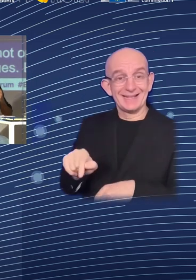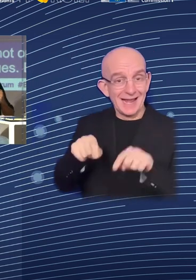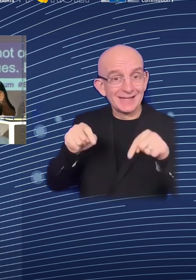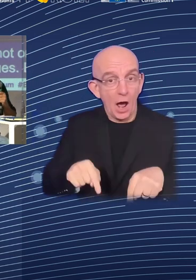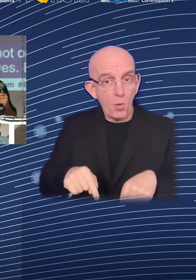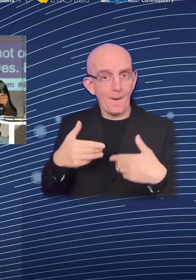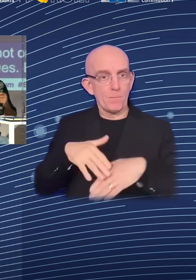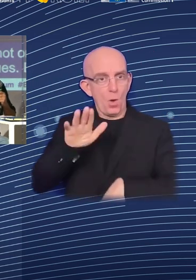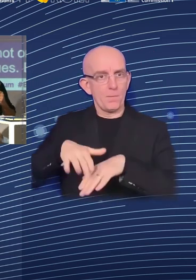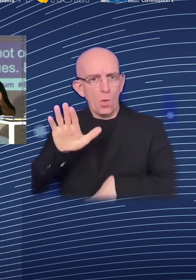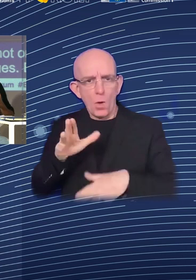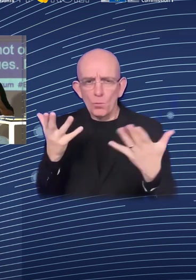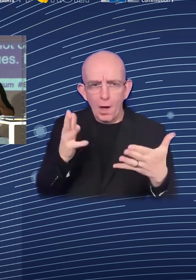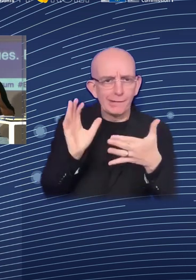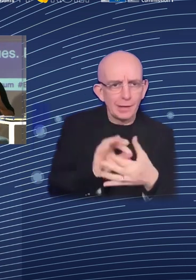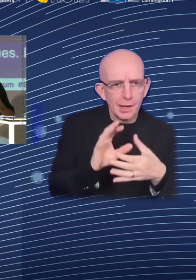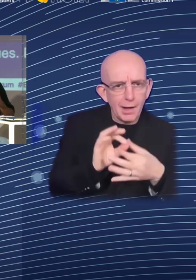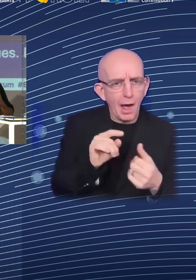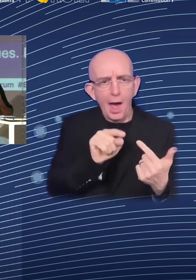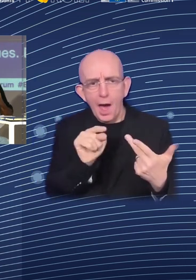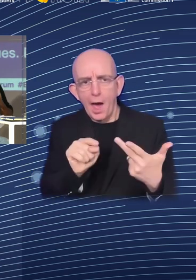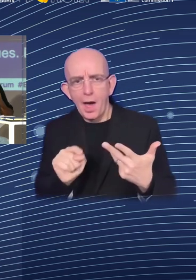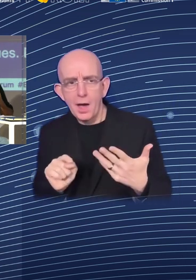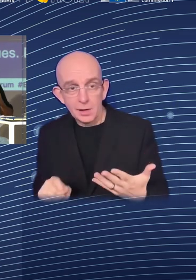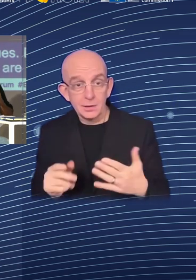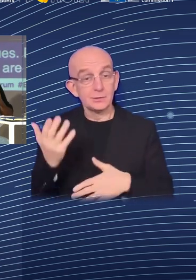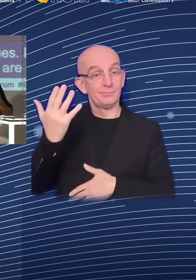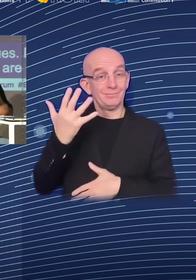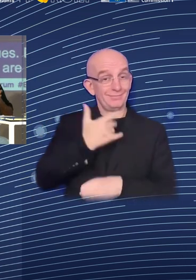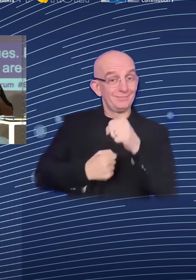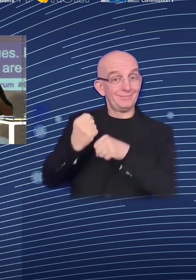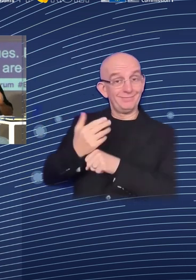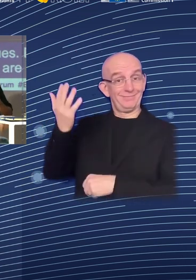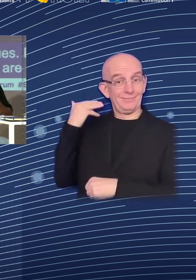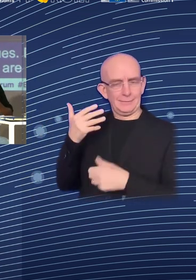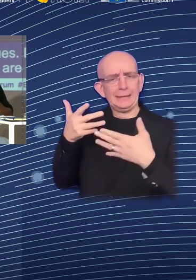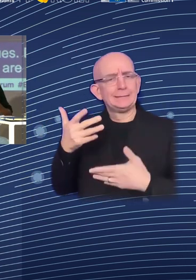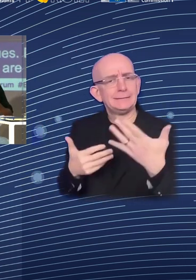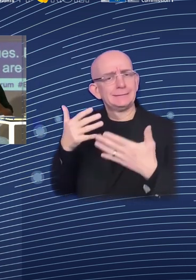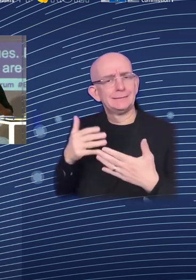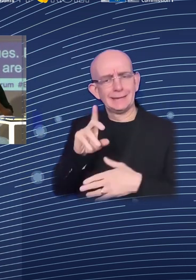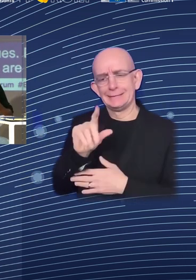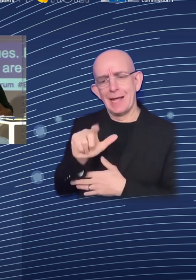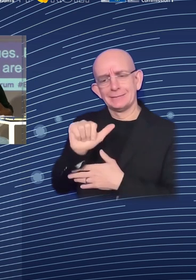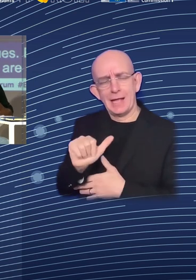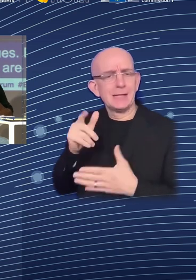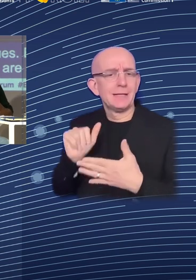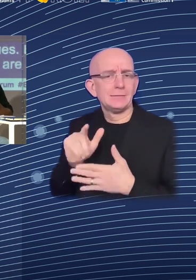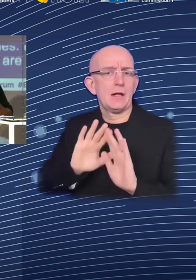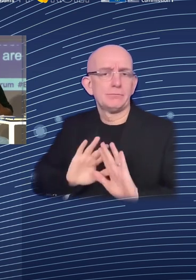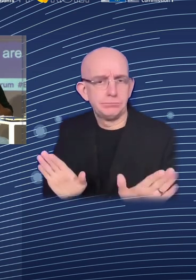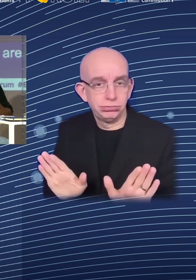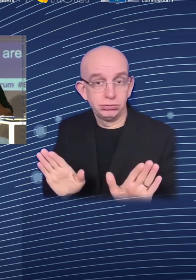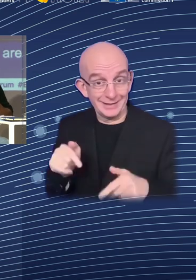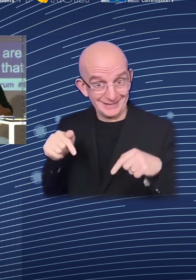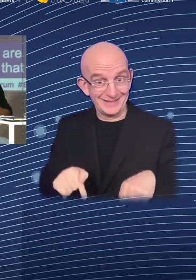culture and AI, so we are proposing some things like that. Something that I want to raise